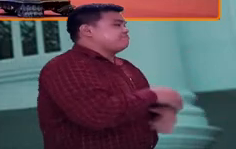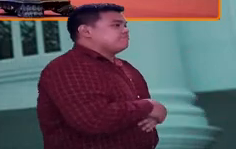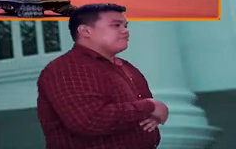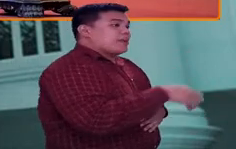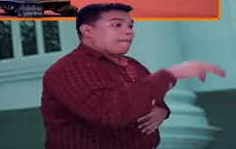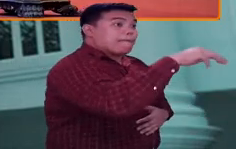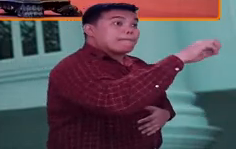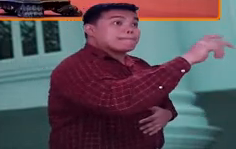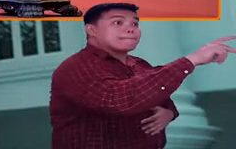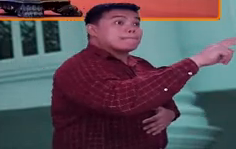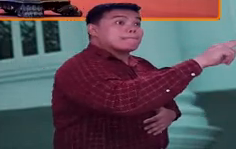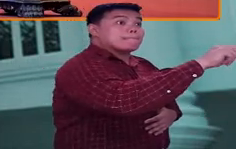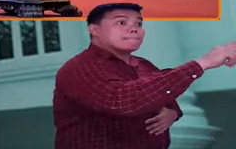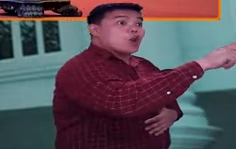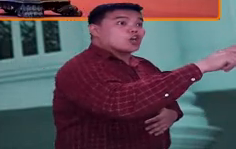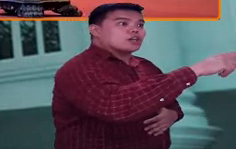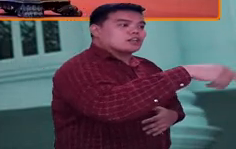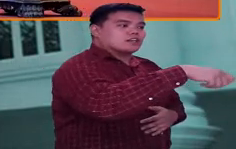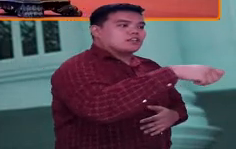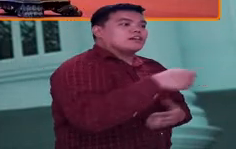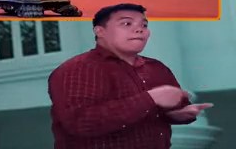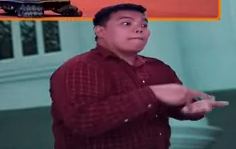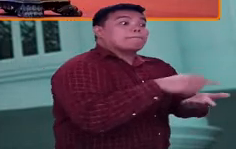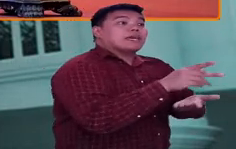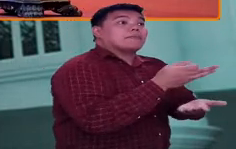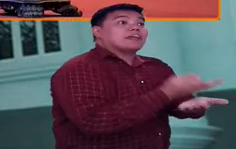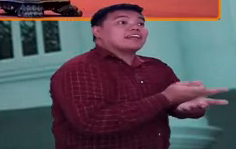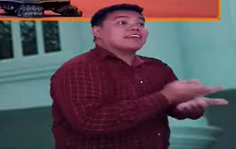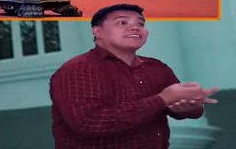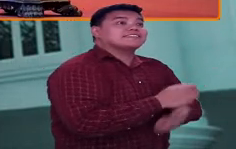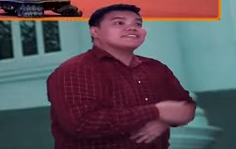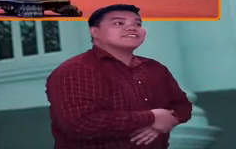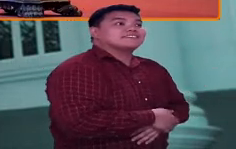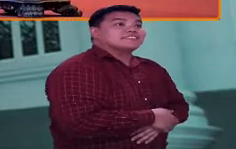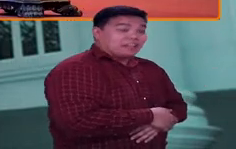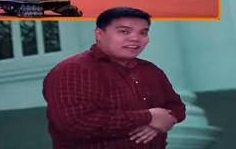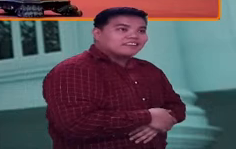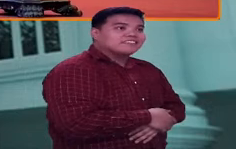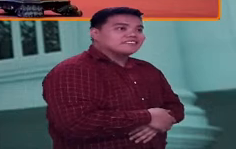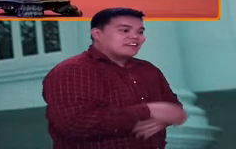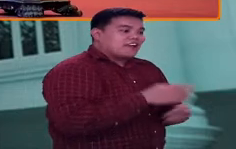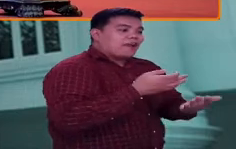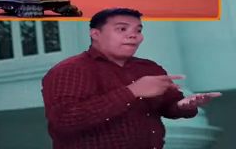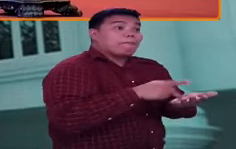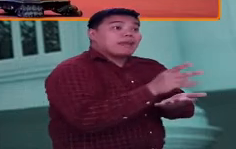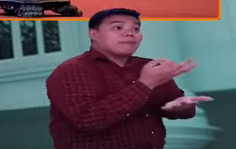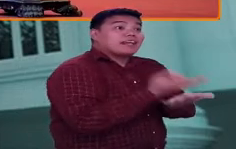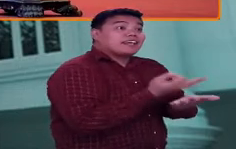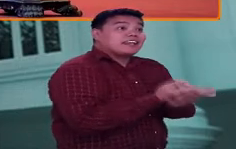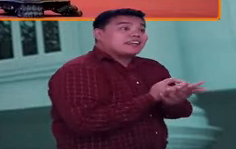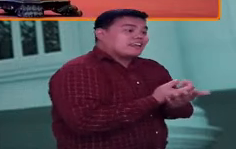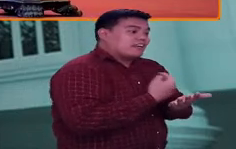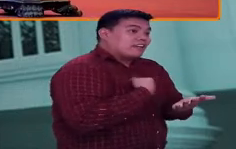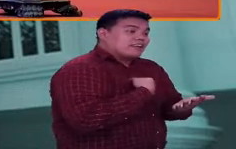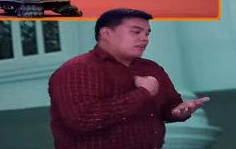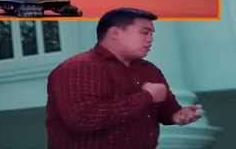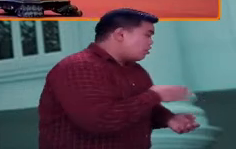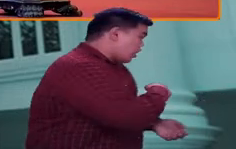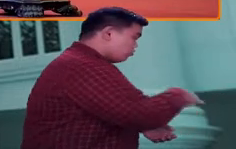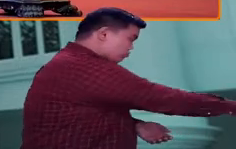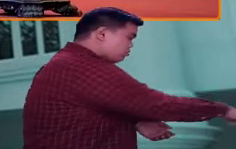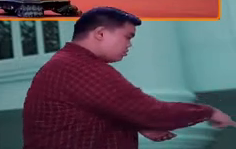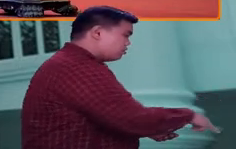the monk and you pay him some money. You know, that's usually what the reason is. You pay the money, and then you're told,